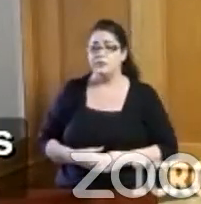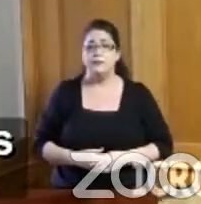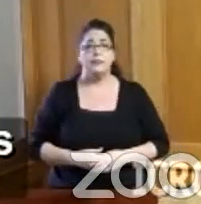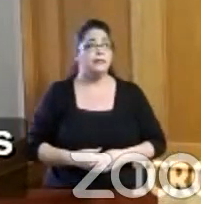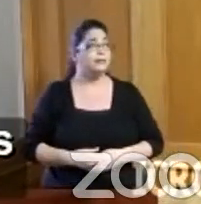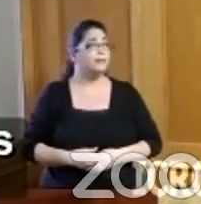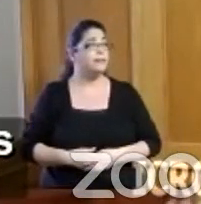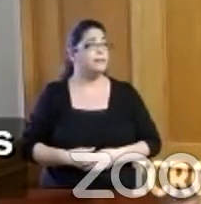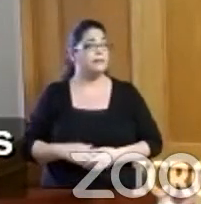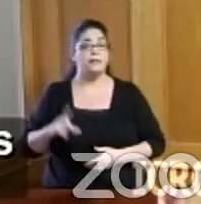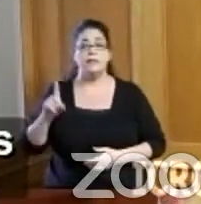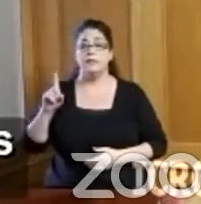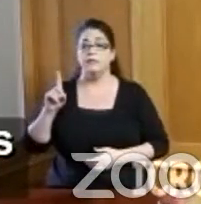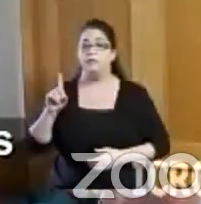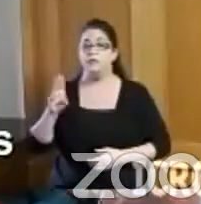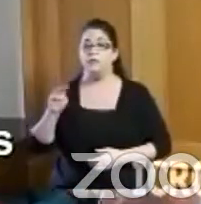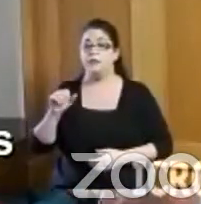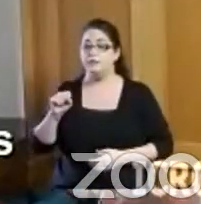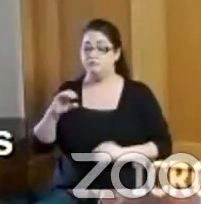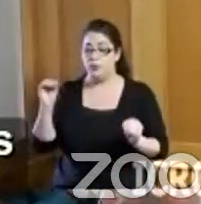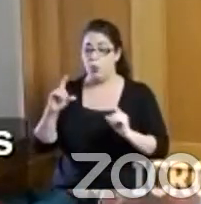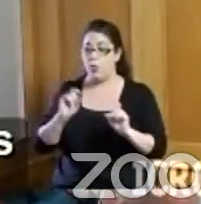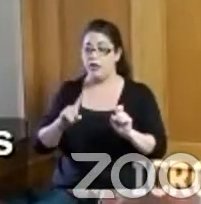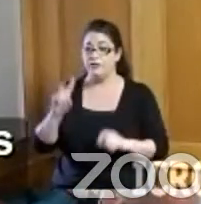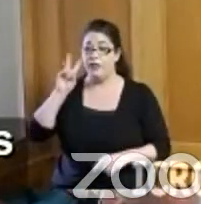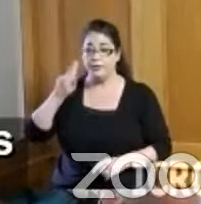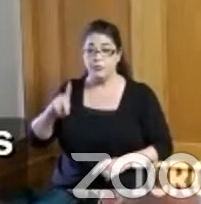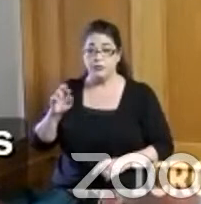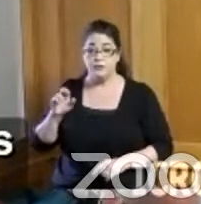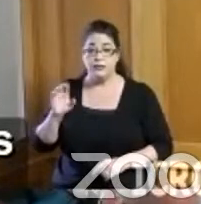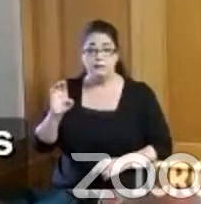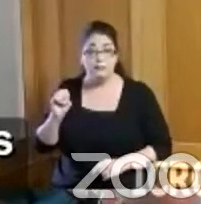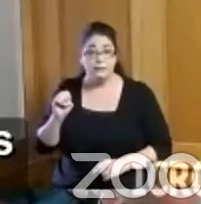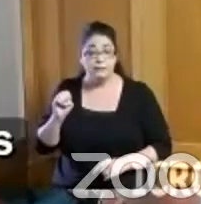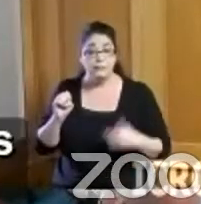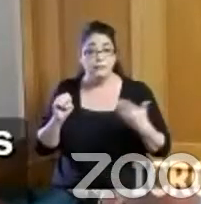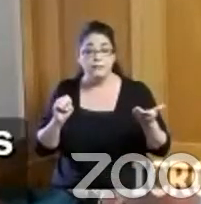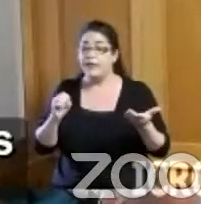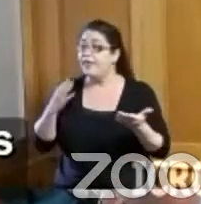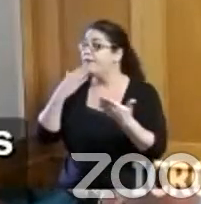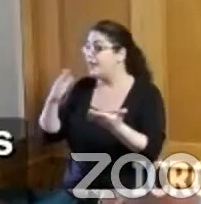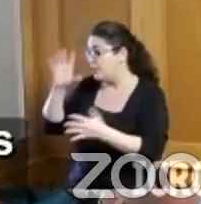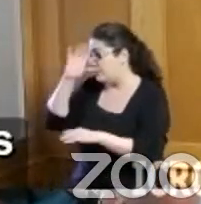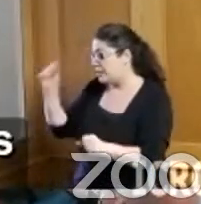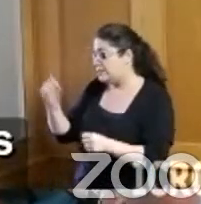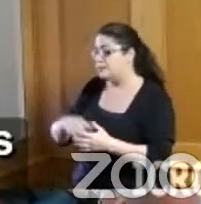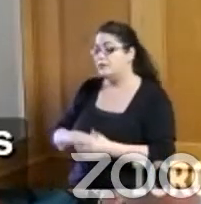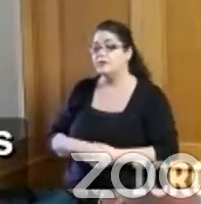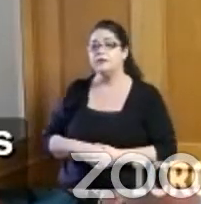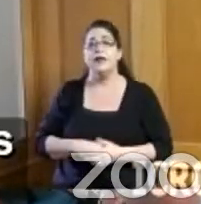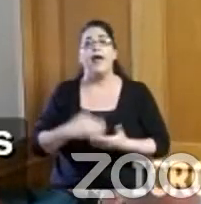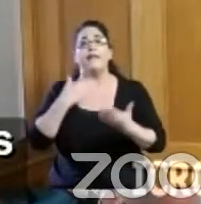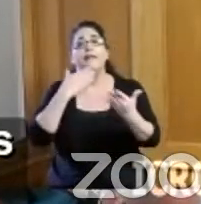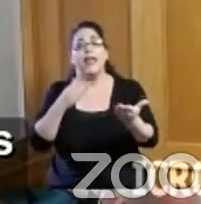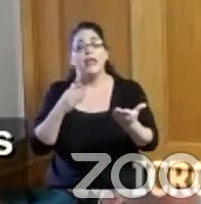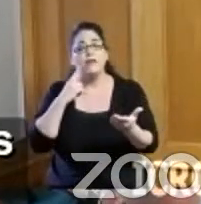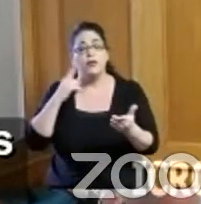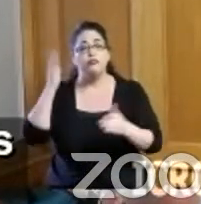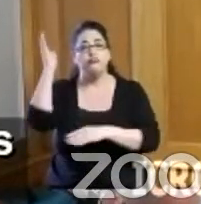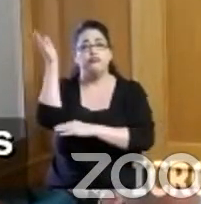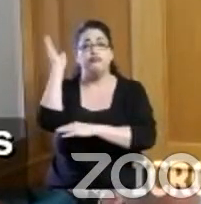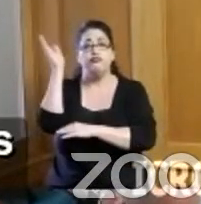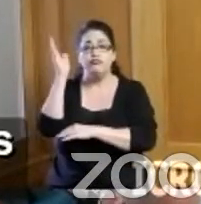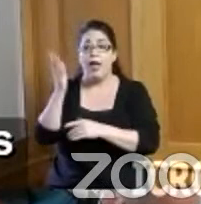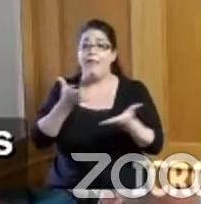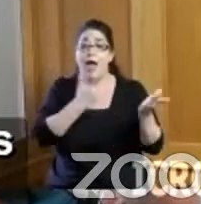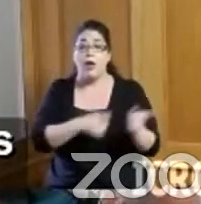I don't have any additional questions. So Vice President Reese. Thank you, Madam President. Thank you for the presentation. I'll tell you, it's a lot